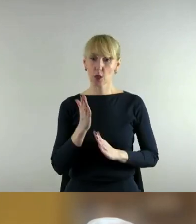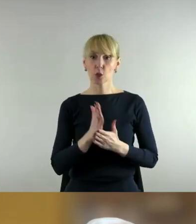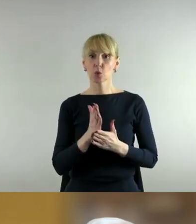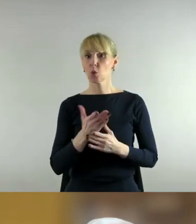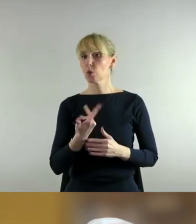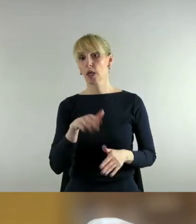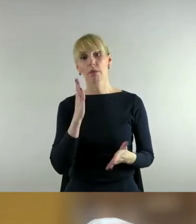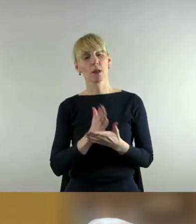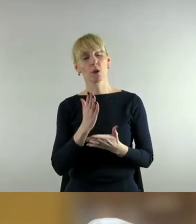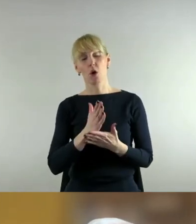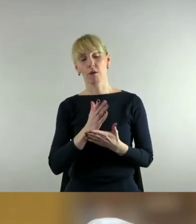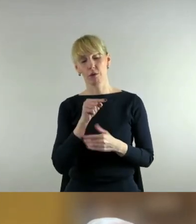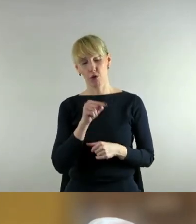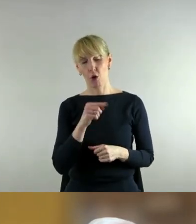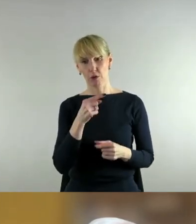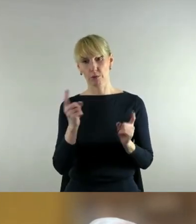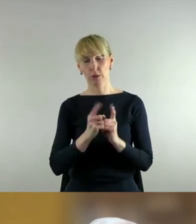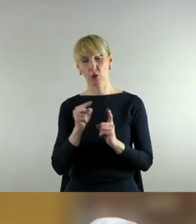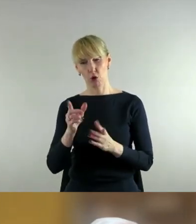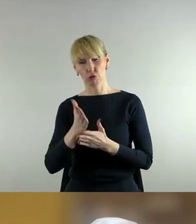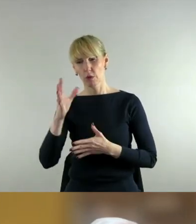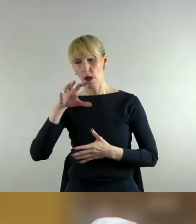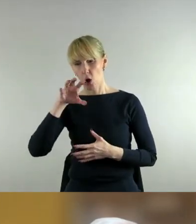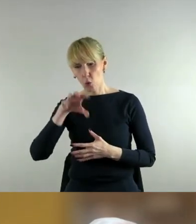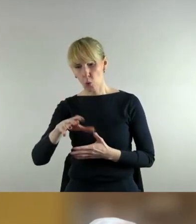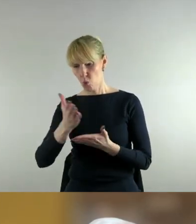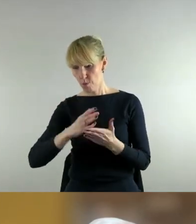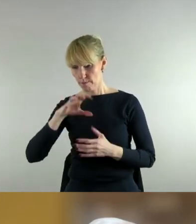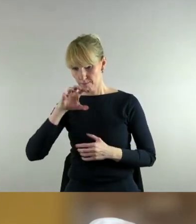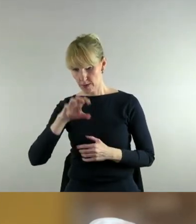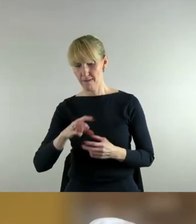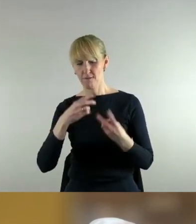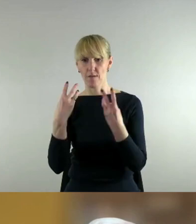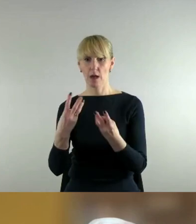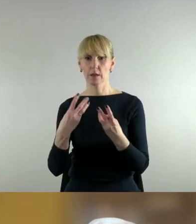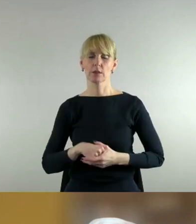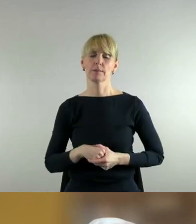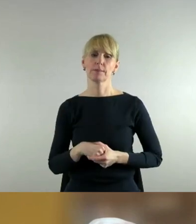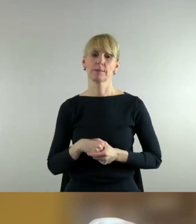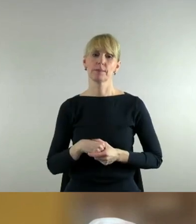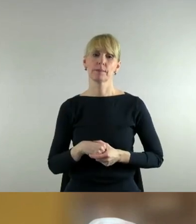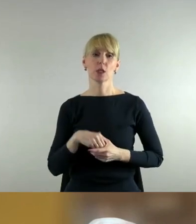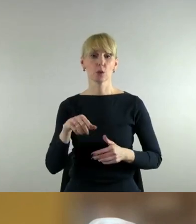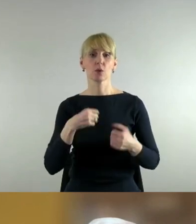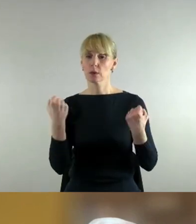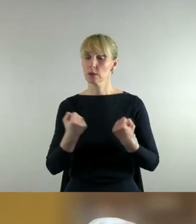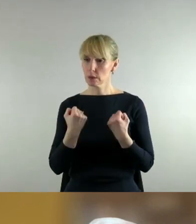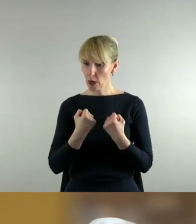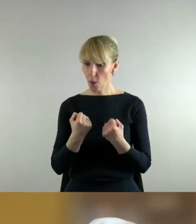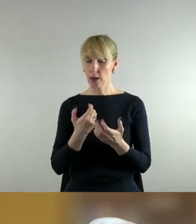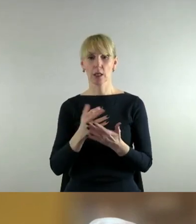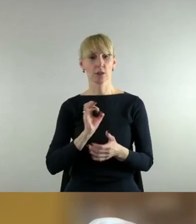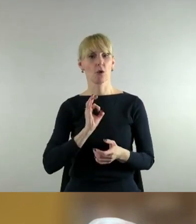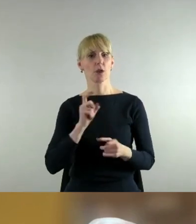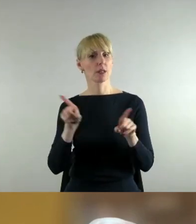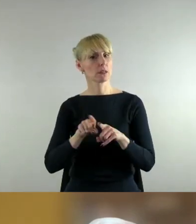the first meeting regarding resilience, that this is a very important area. This is a place where we have to refer to in